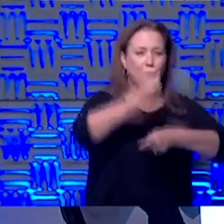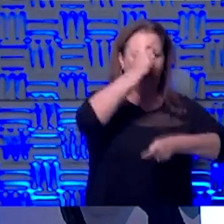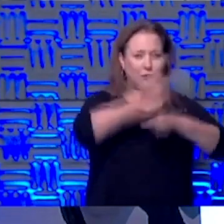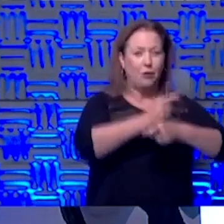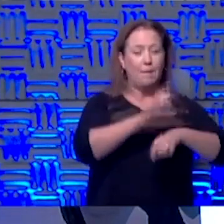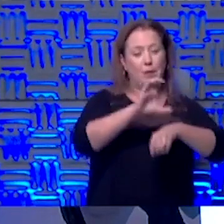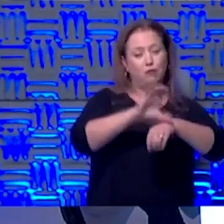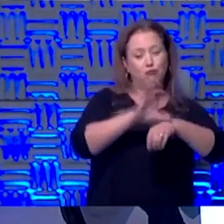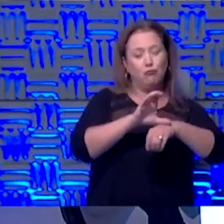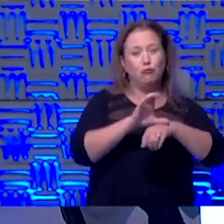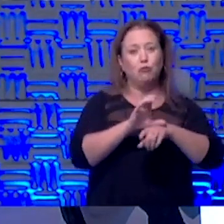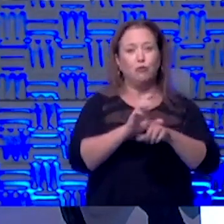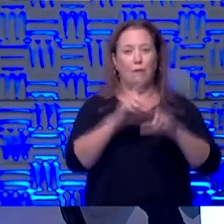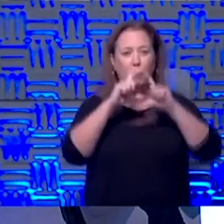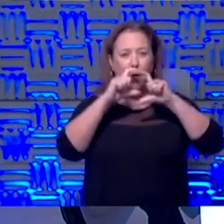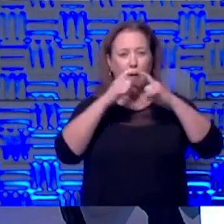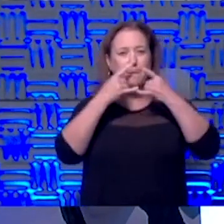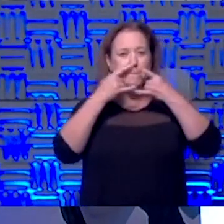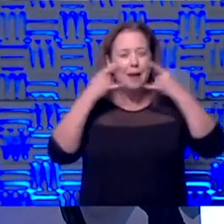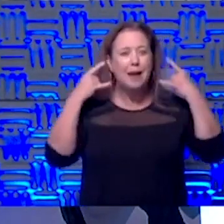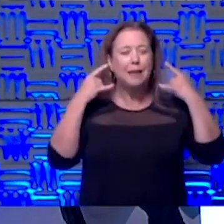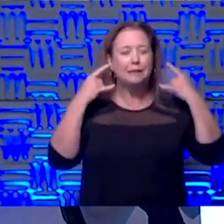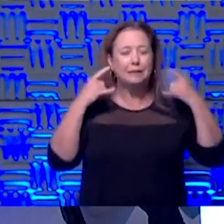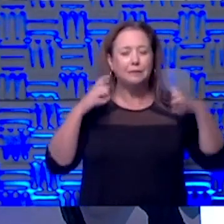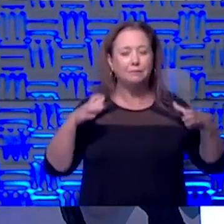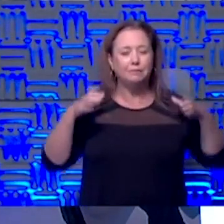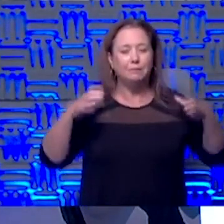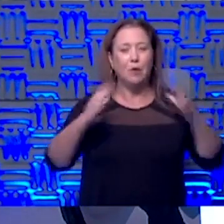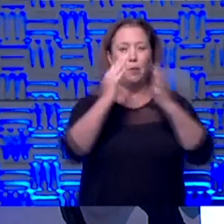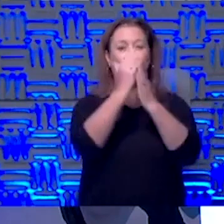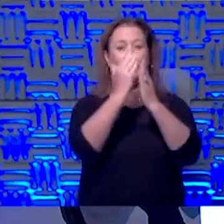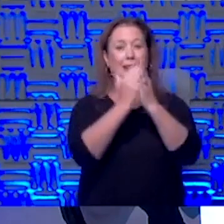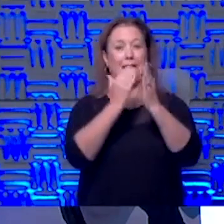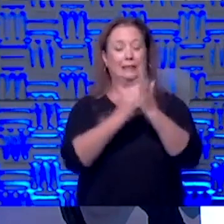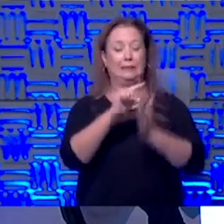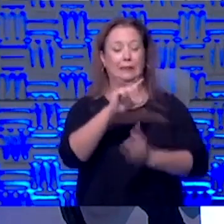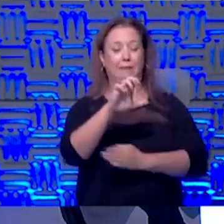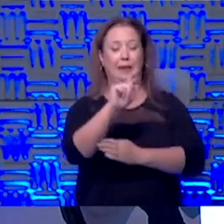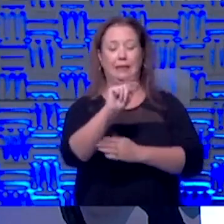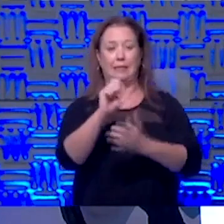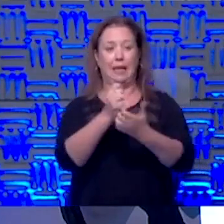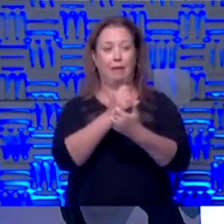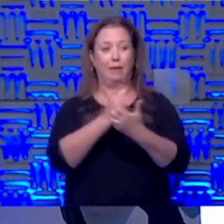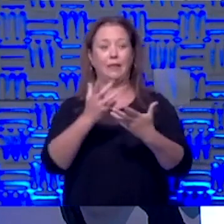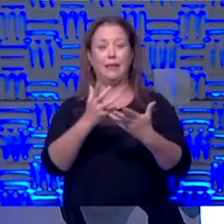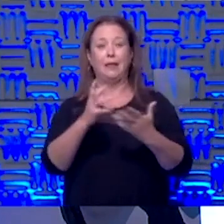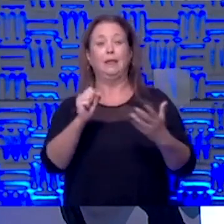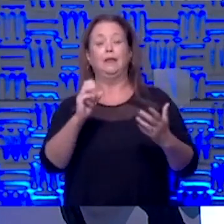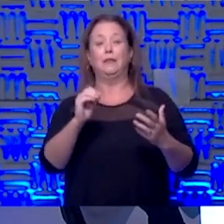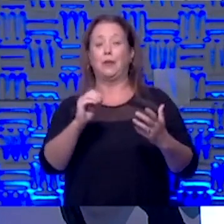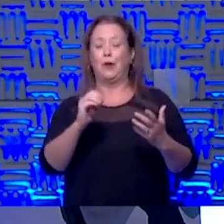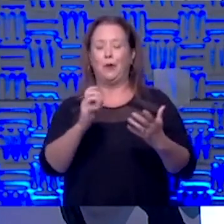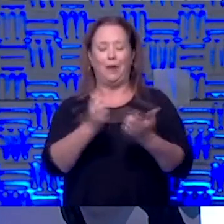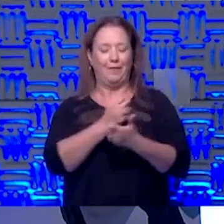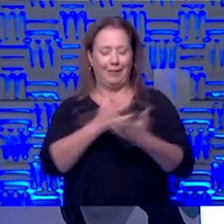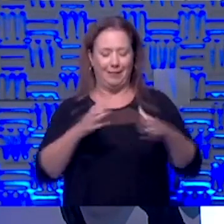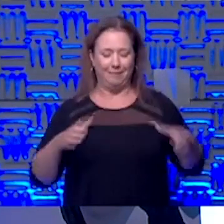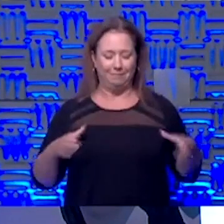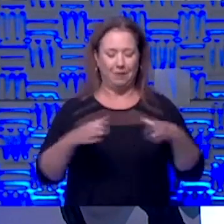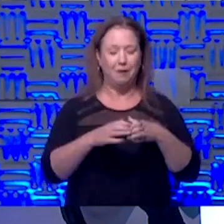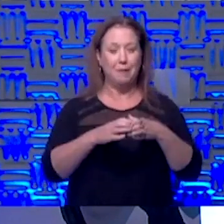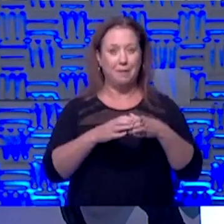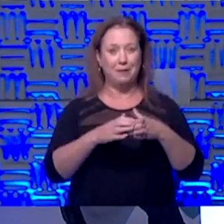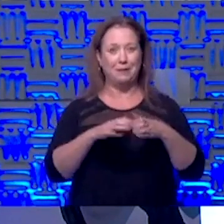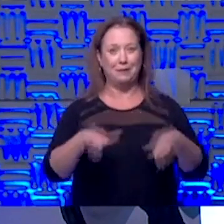Socially distanced. They're making us wear masks. We had to send in a list of guests and all that good stuff. So, yep, things are going